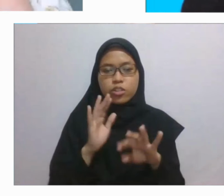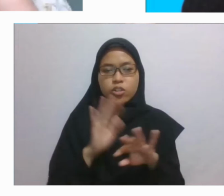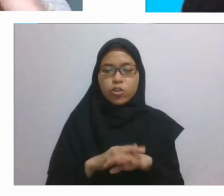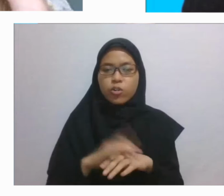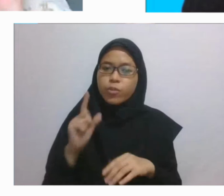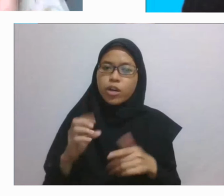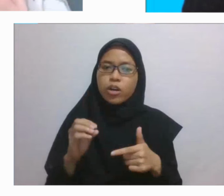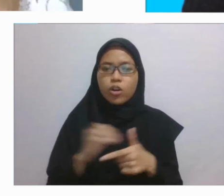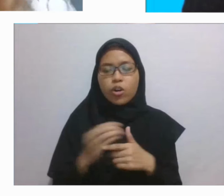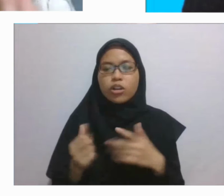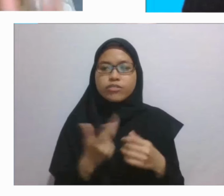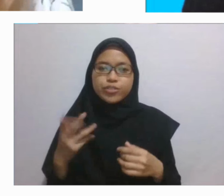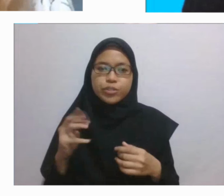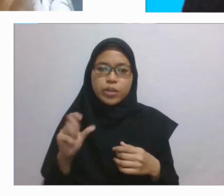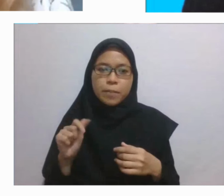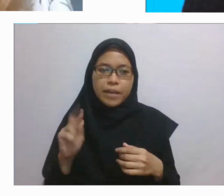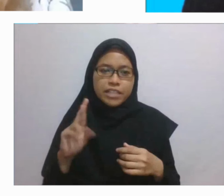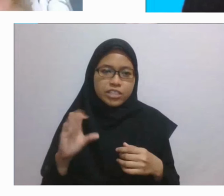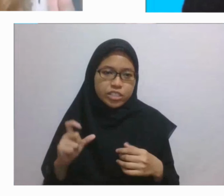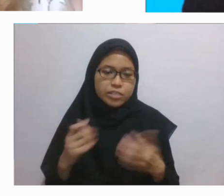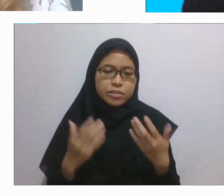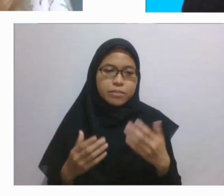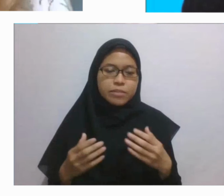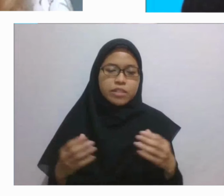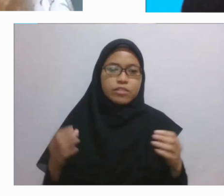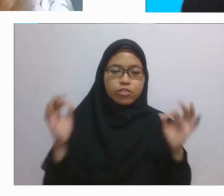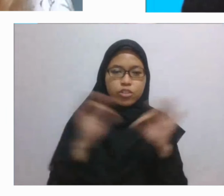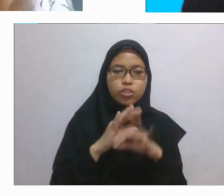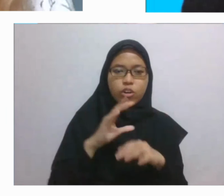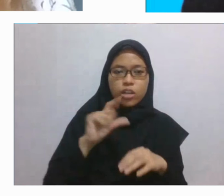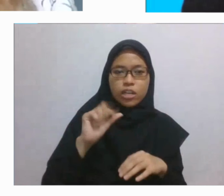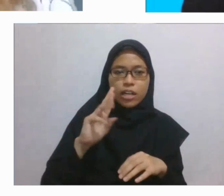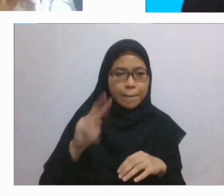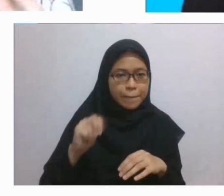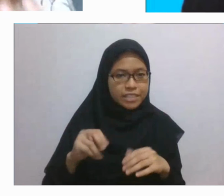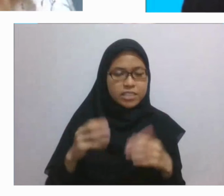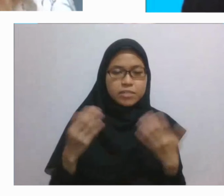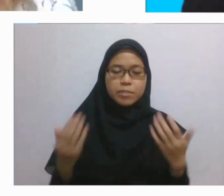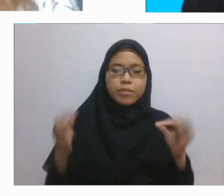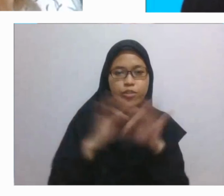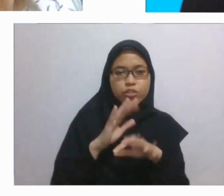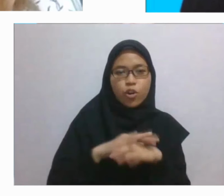a few metrics. So they might focus on carbon storage, they might focus on water retention,